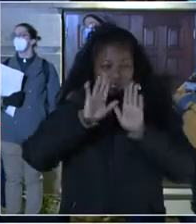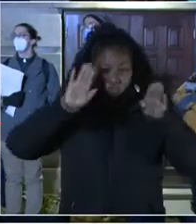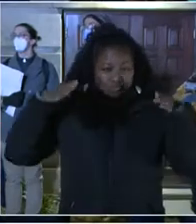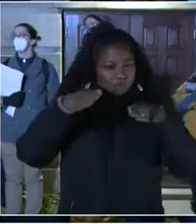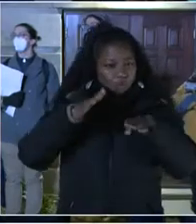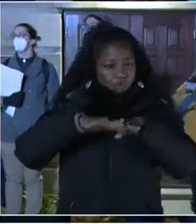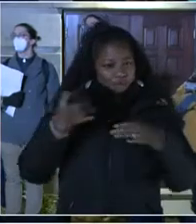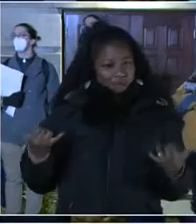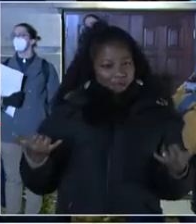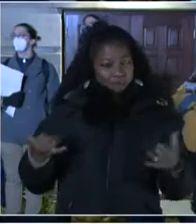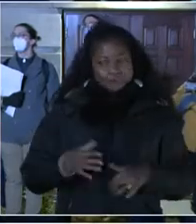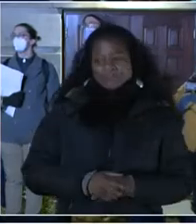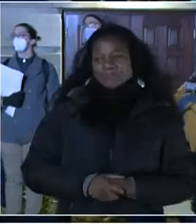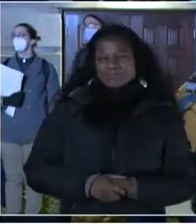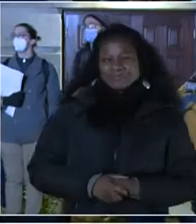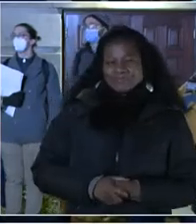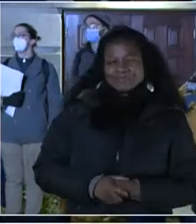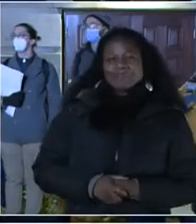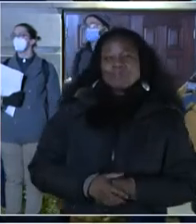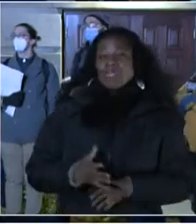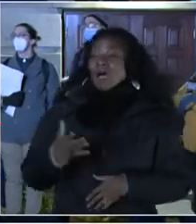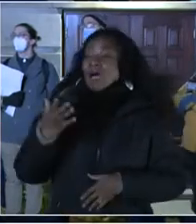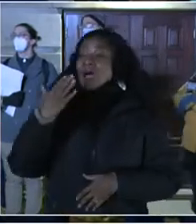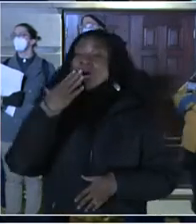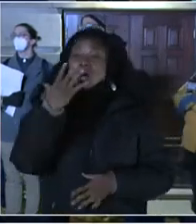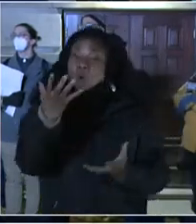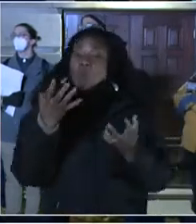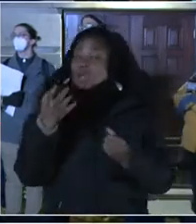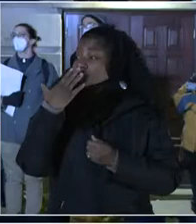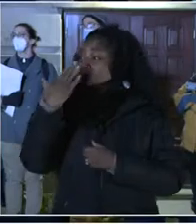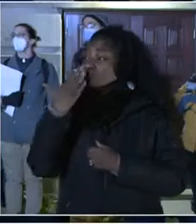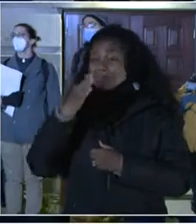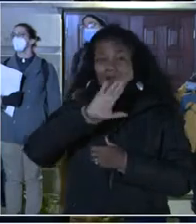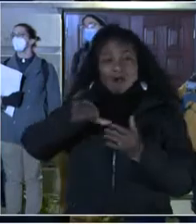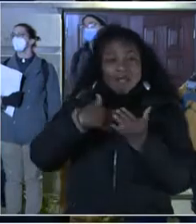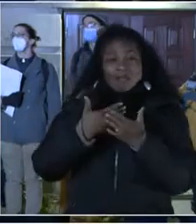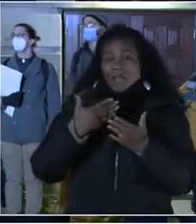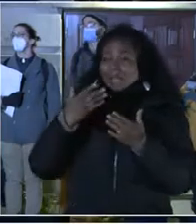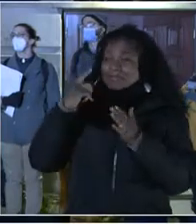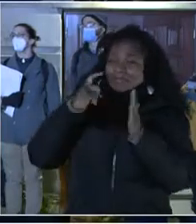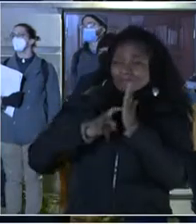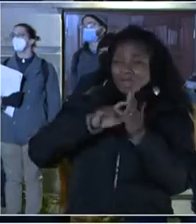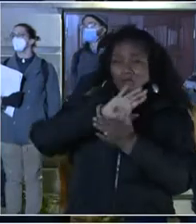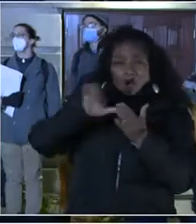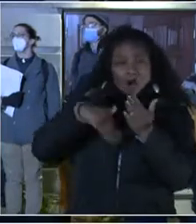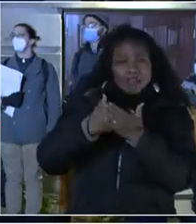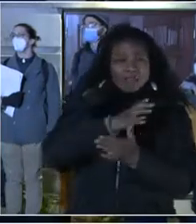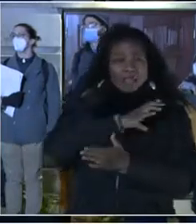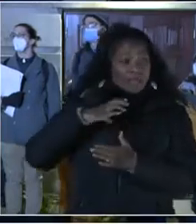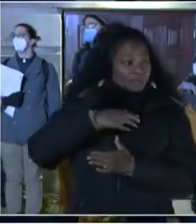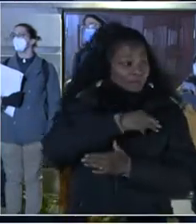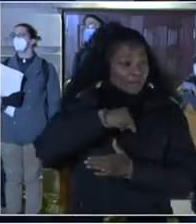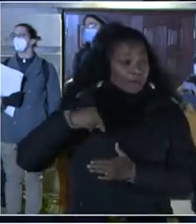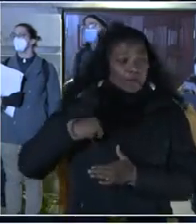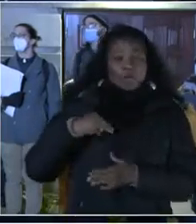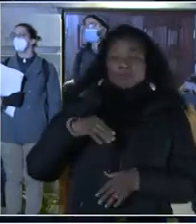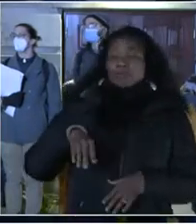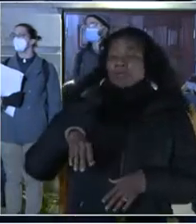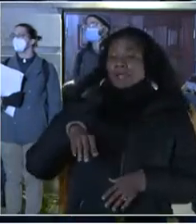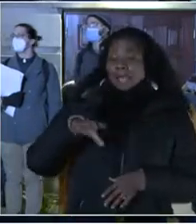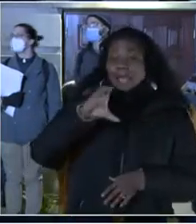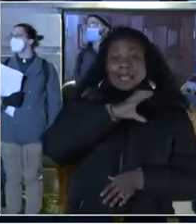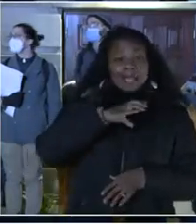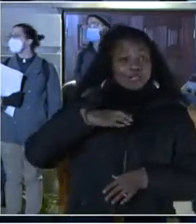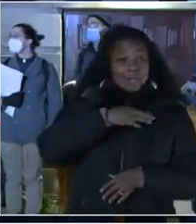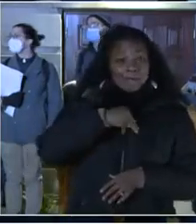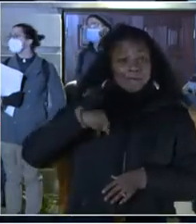on. I want to acknowledge our council members who have joined us, Brooke Pinto from Ward 2, Councilmember Pinto, thank